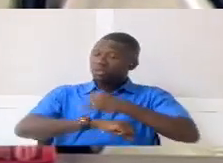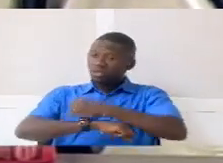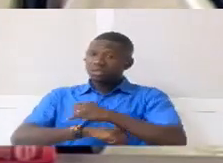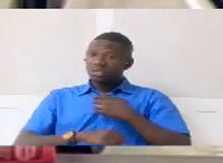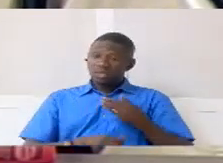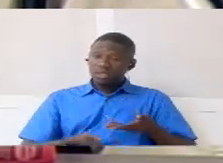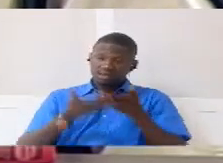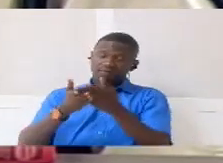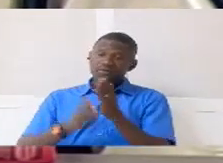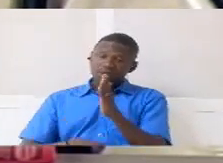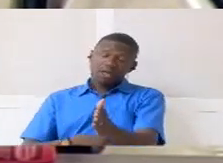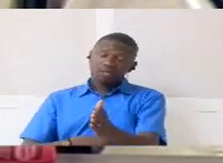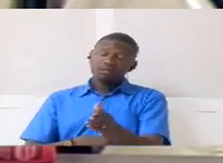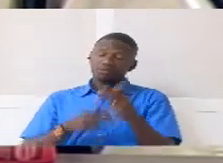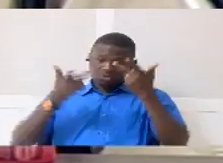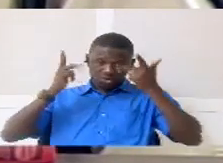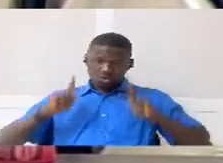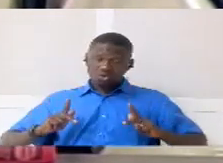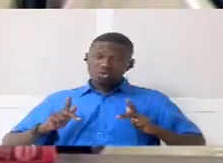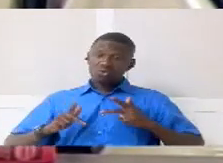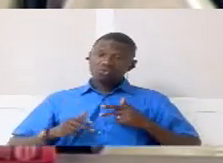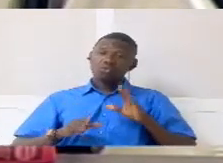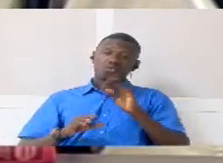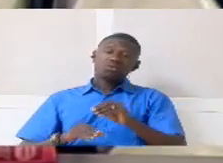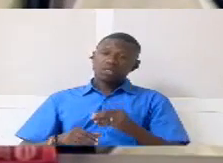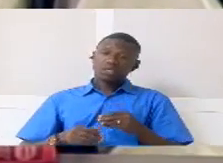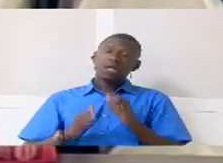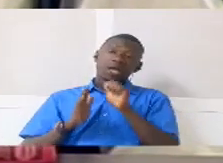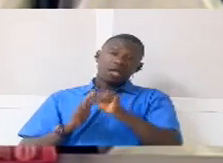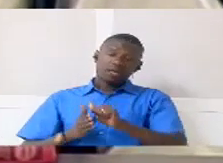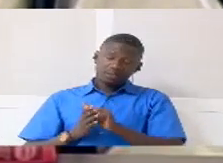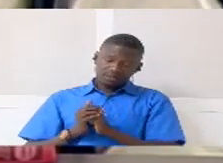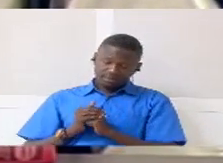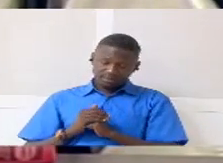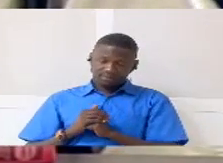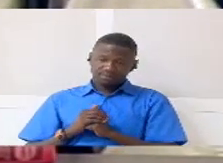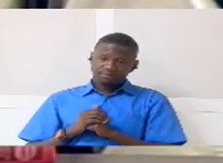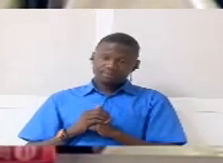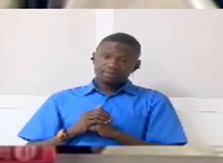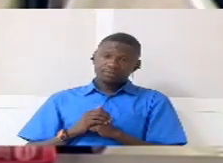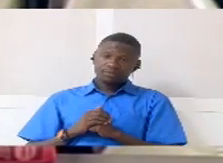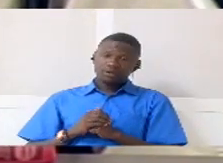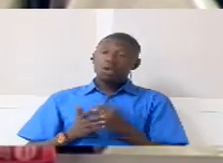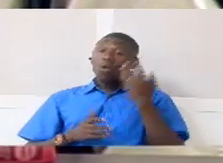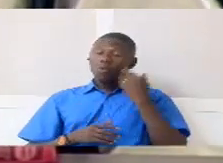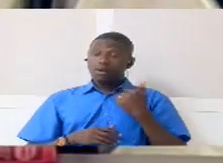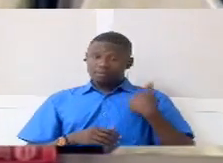that empowers you by law to carry out such act na nata now when they come